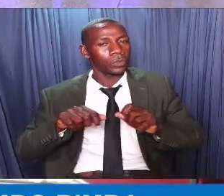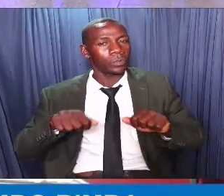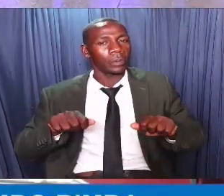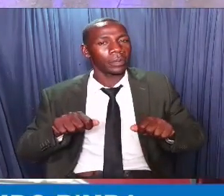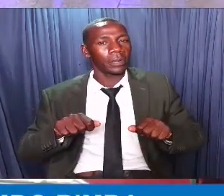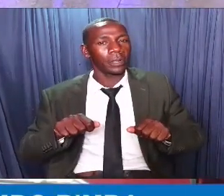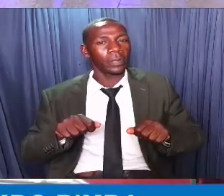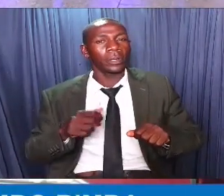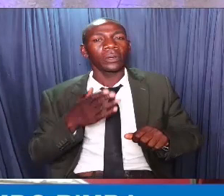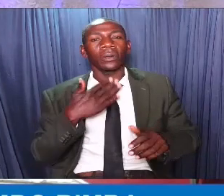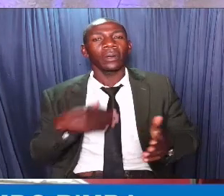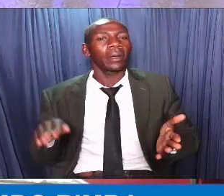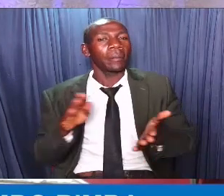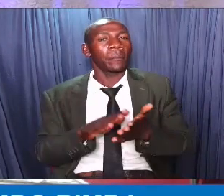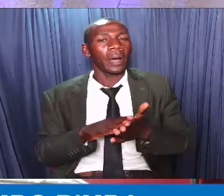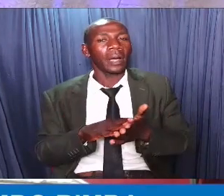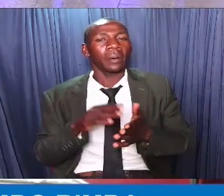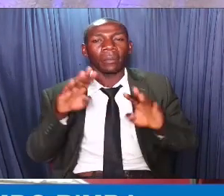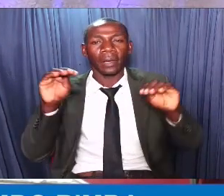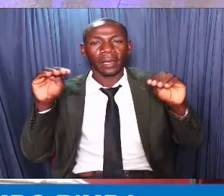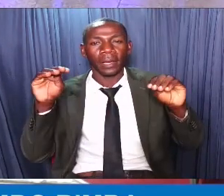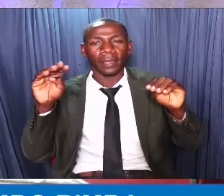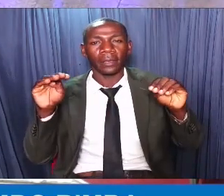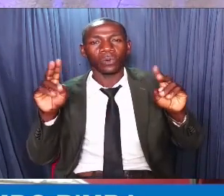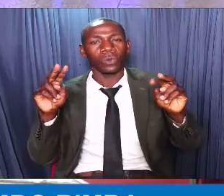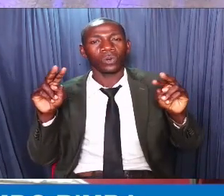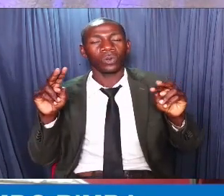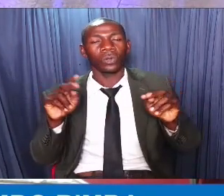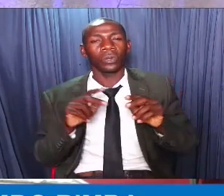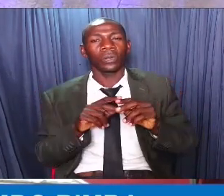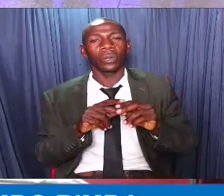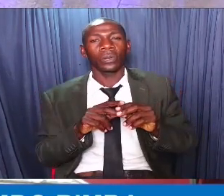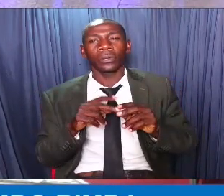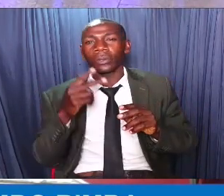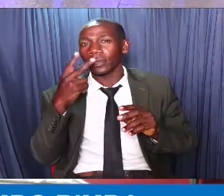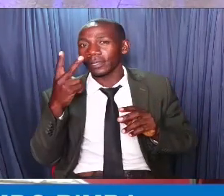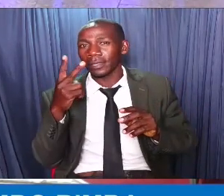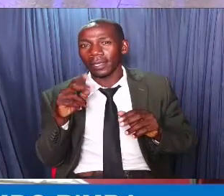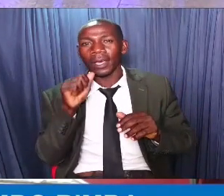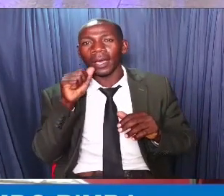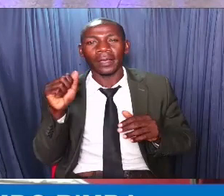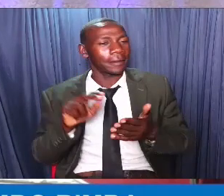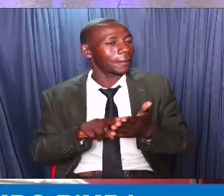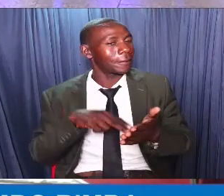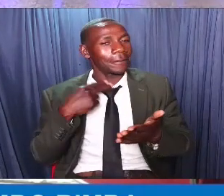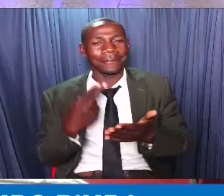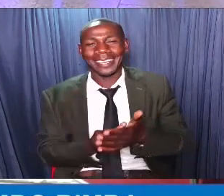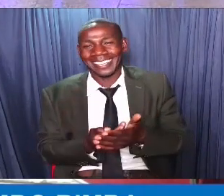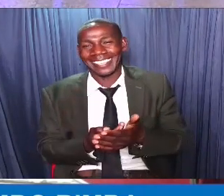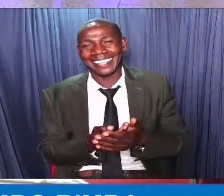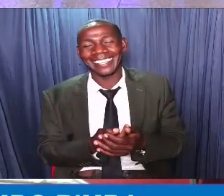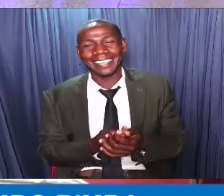a motorbike. Ati waenda nami Mariakani. That you are going to Mariakani. No, utafika Mariakani ukiangalia huko nyuma shangazi yako hayuko. When you look behind your aunt won't be